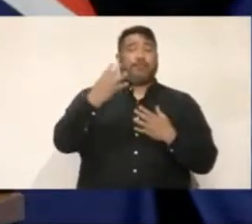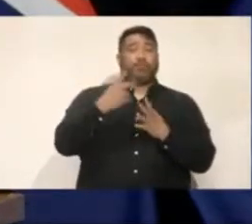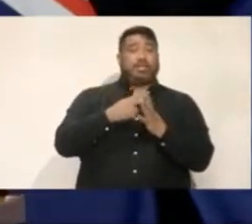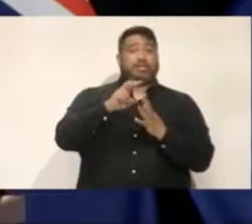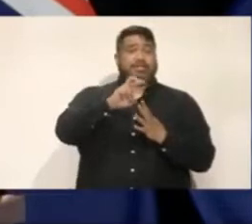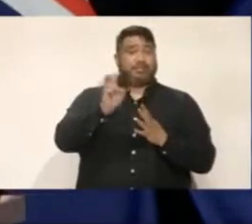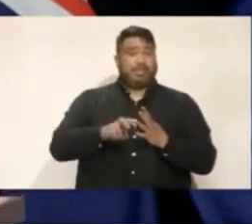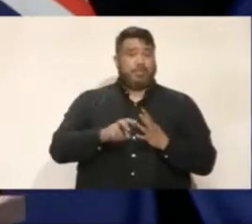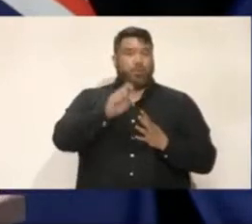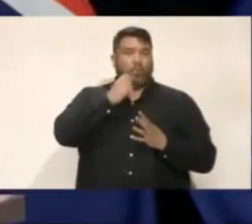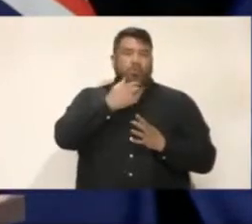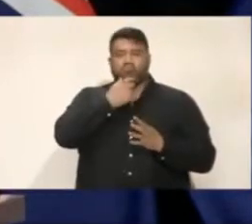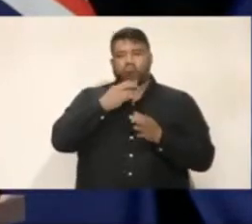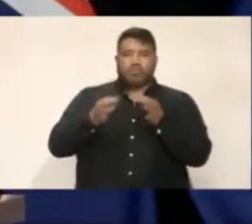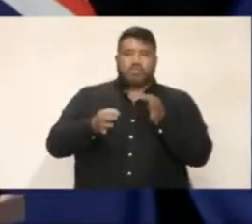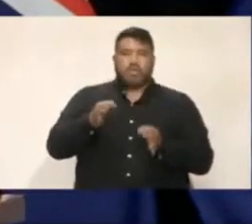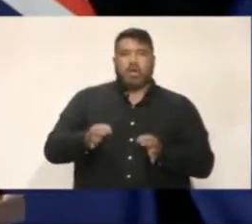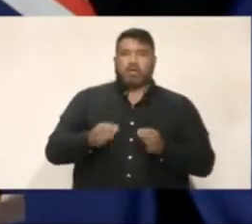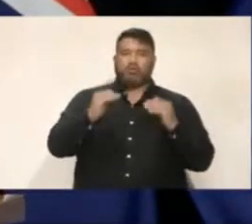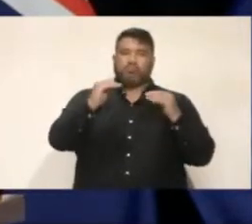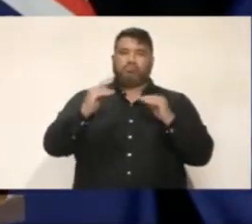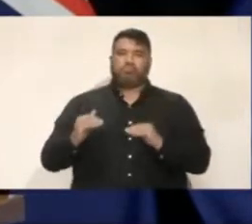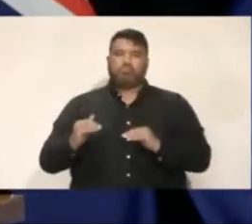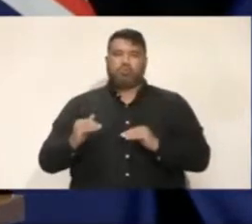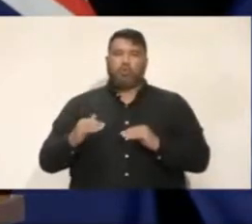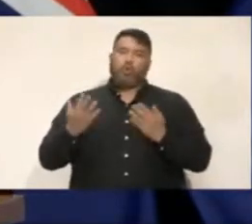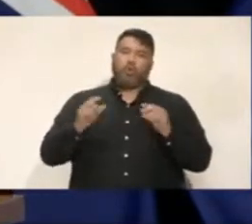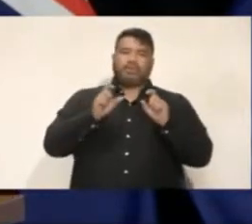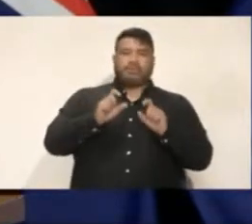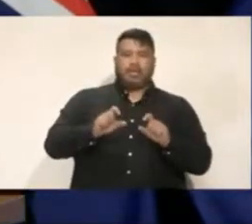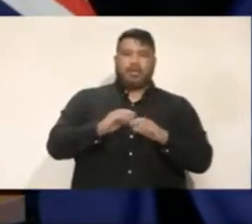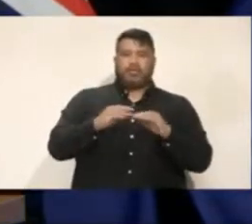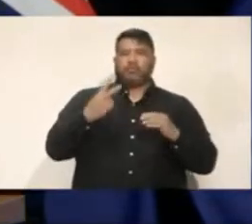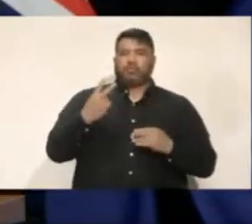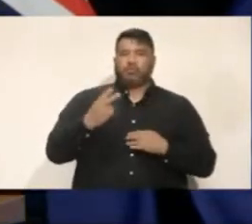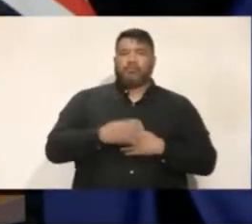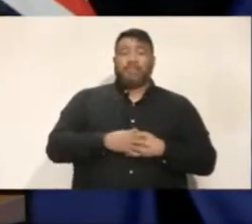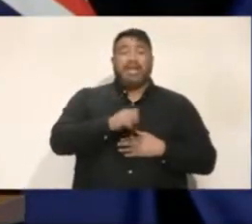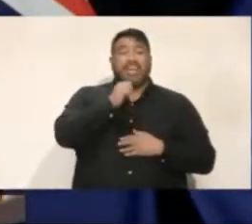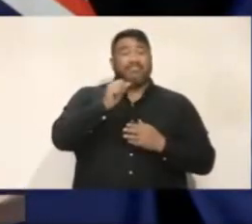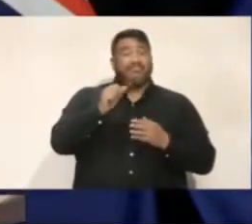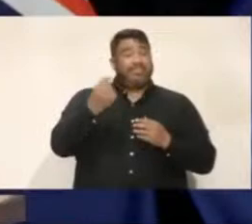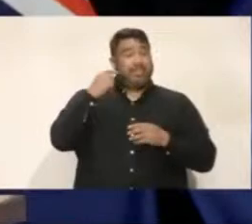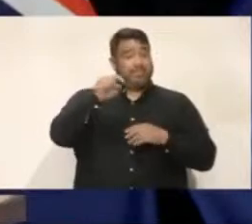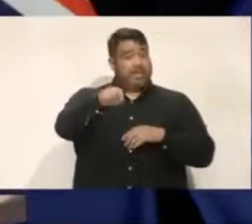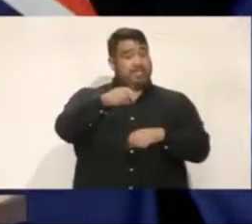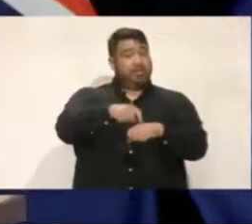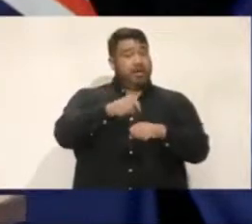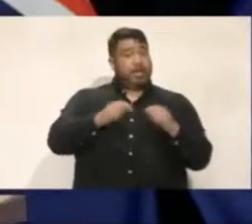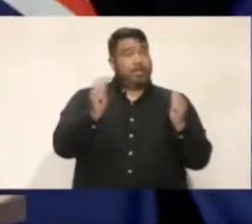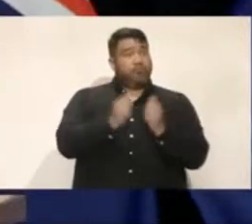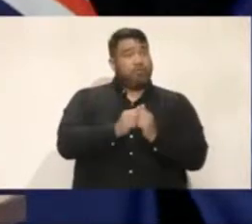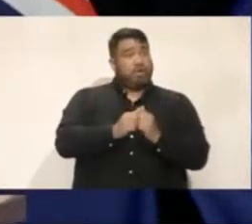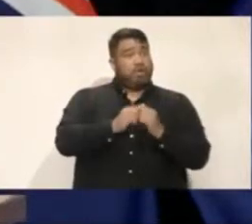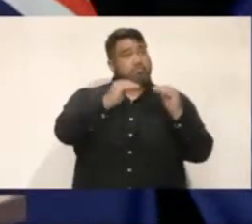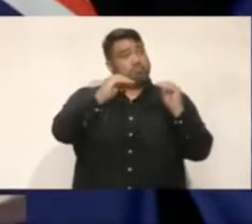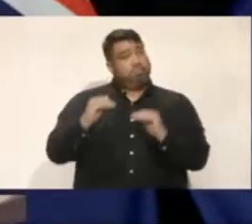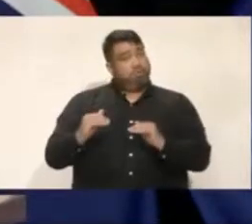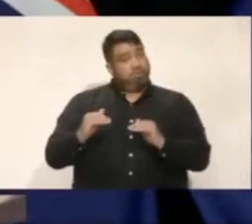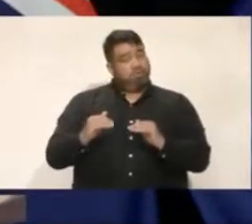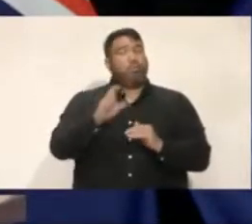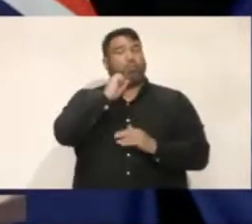time a change in alert levels is made, it will be time to take effect from 11:59 on Wednesday the 16th of